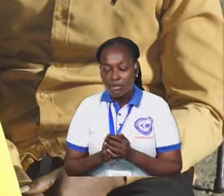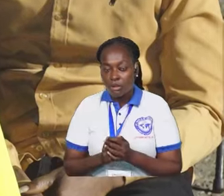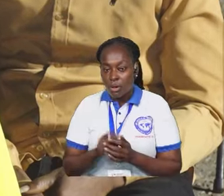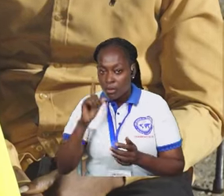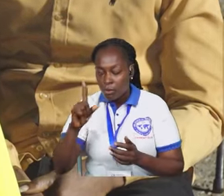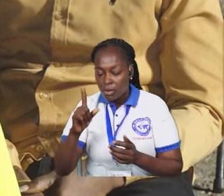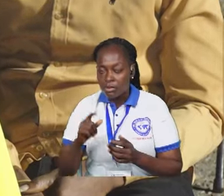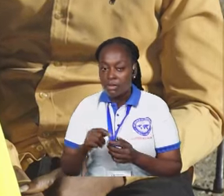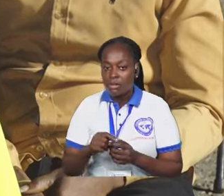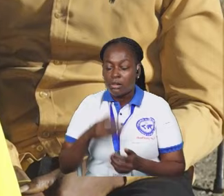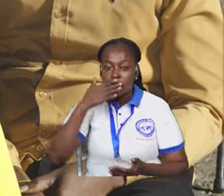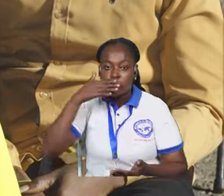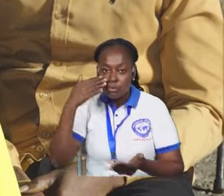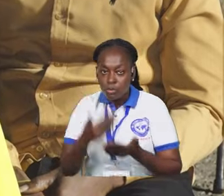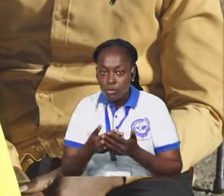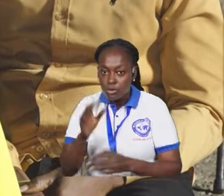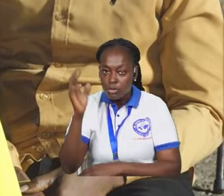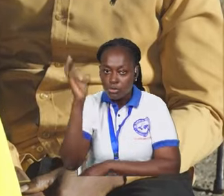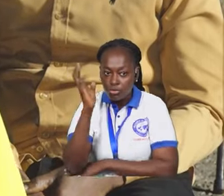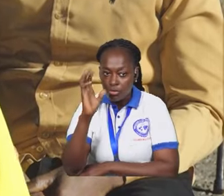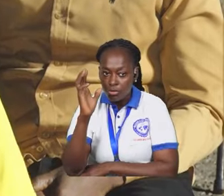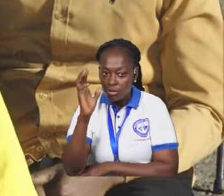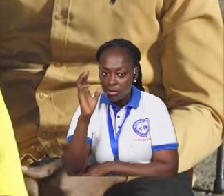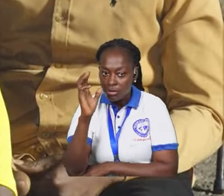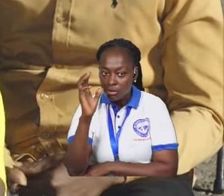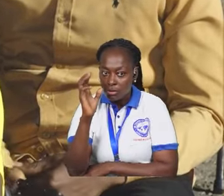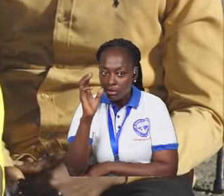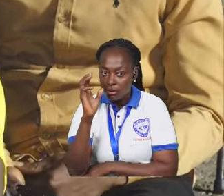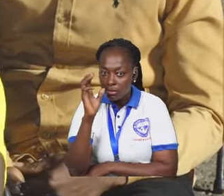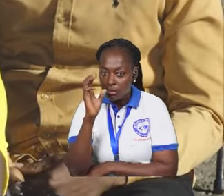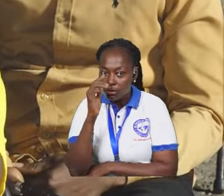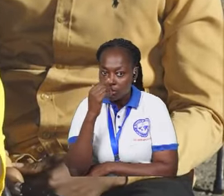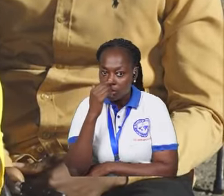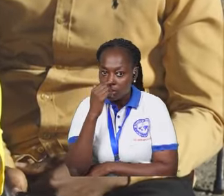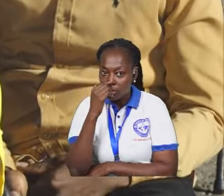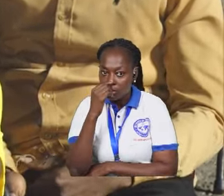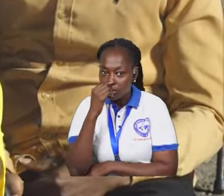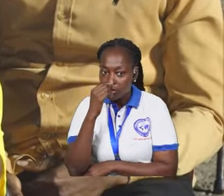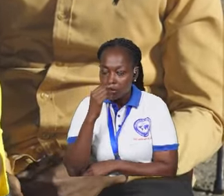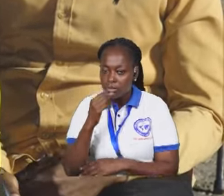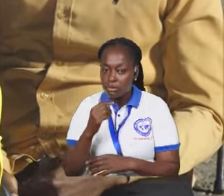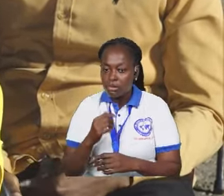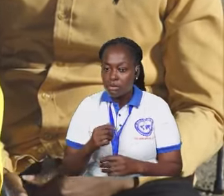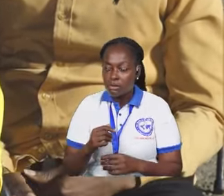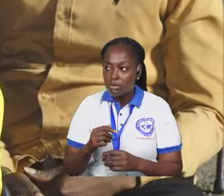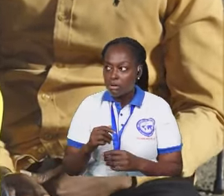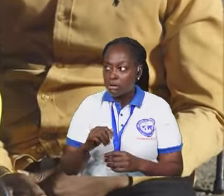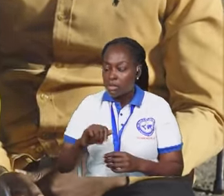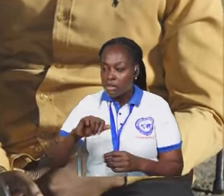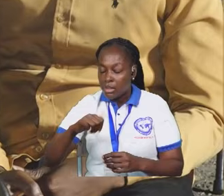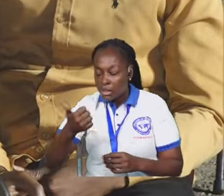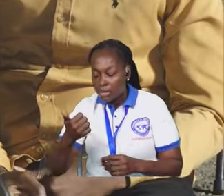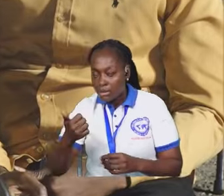And that one of them is the tree of knowledge of good and evil. And the